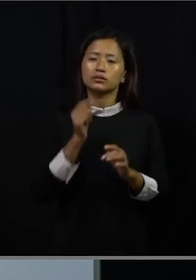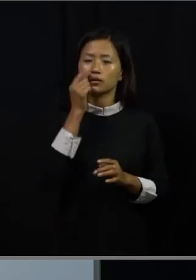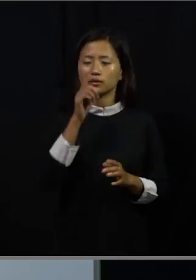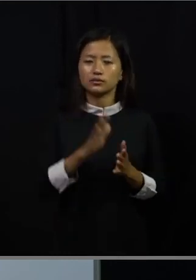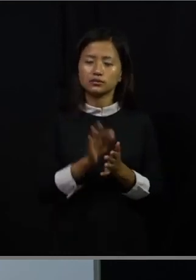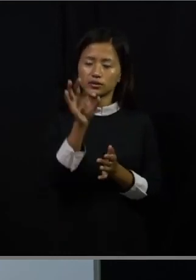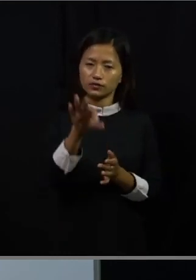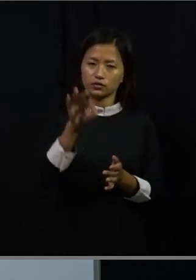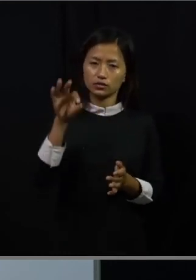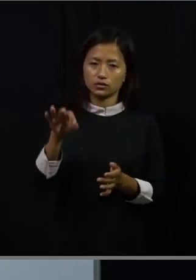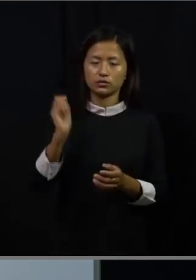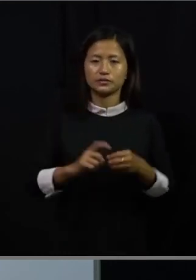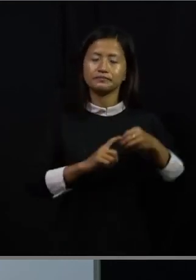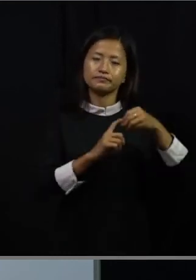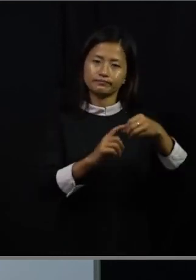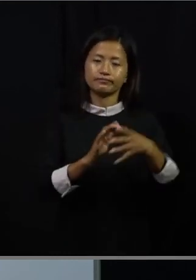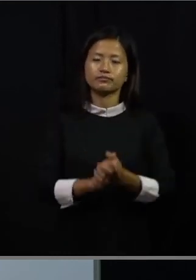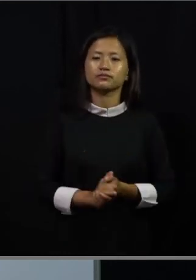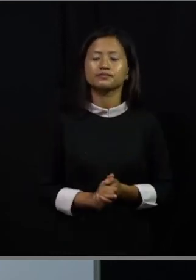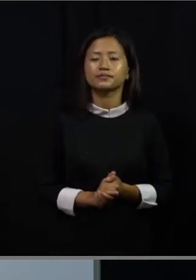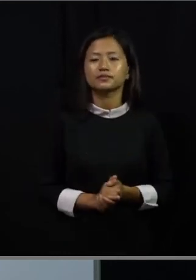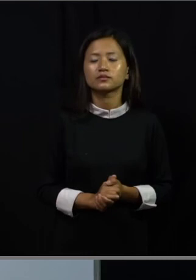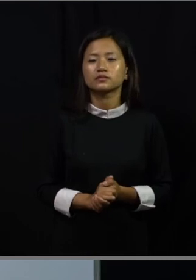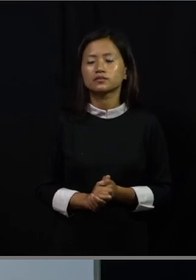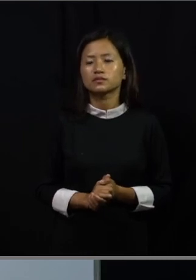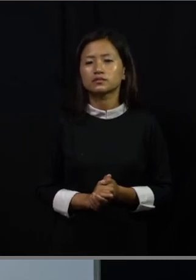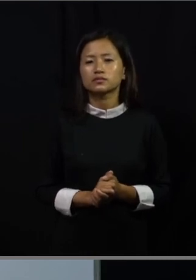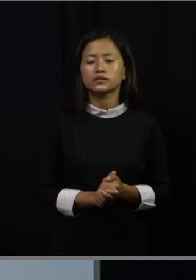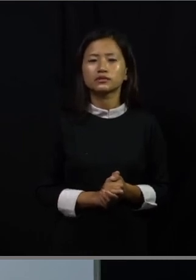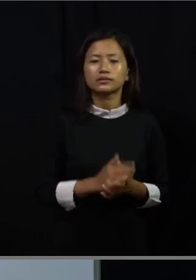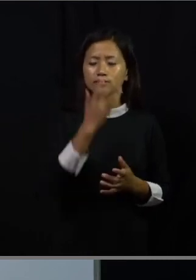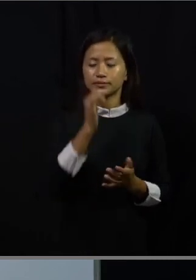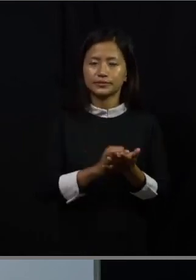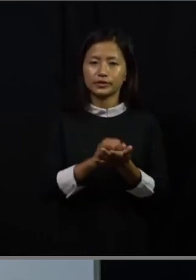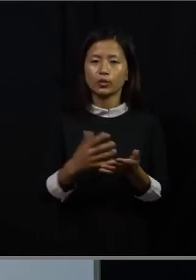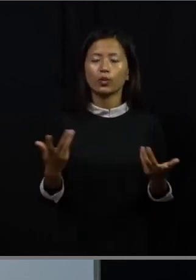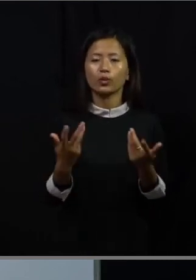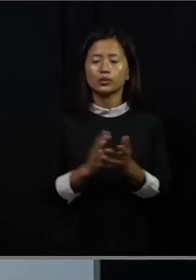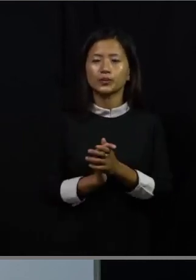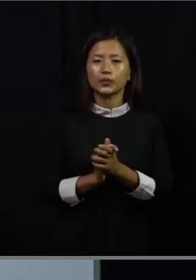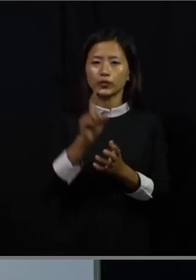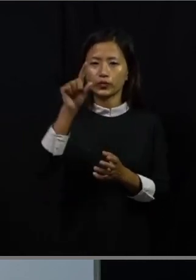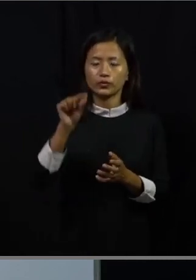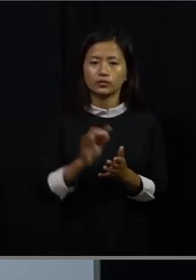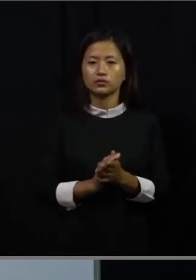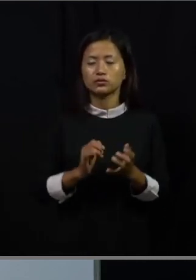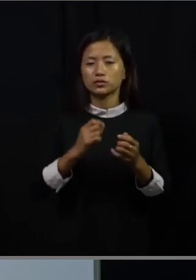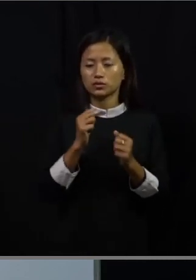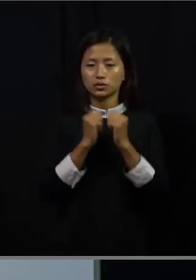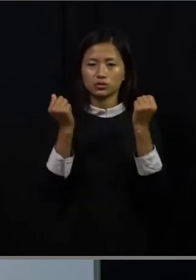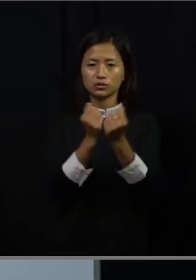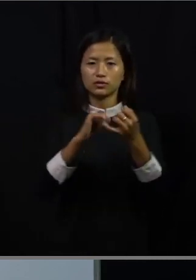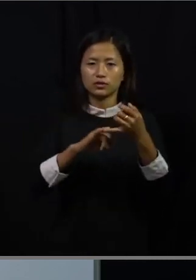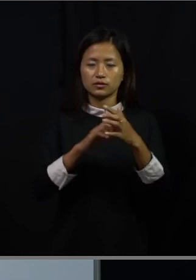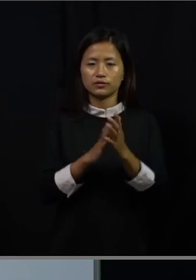choose, okay, some multiple choice questions. You will give them some options, okay. So that is what we do under the social survey system.